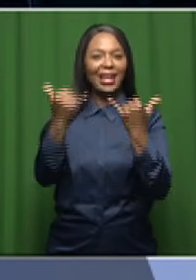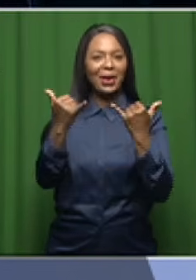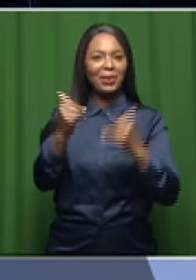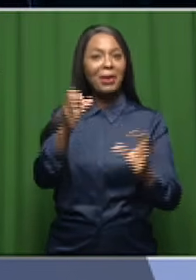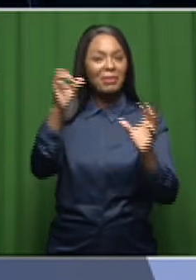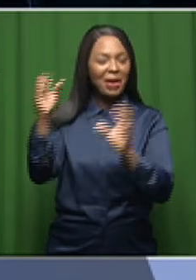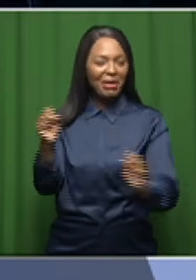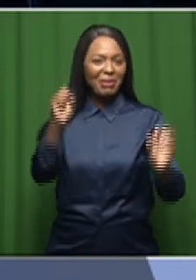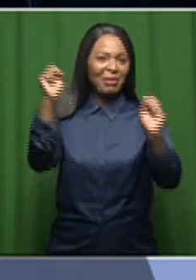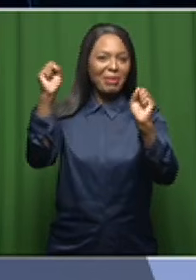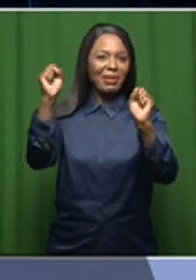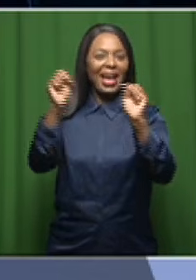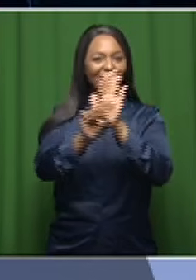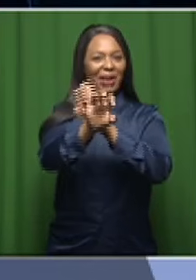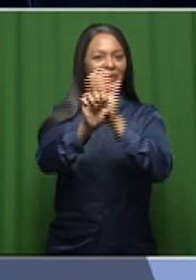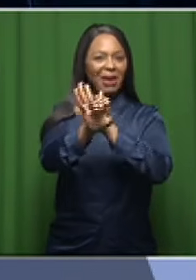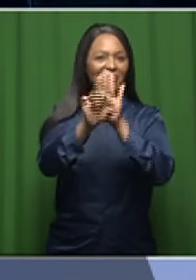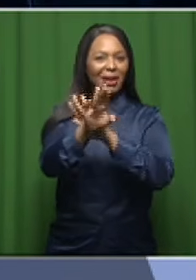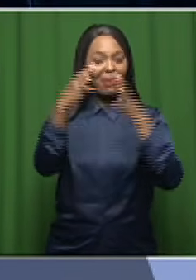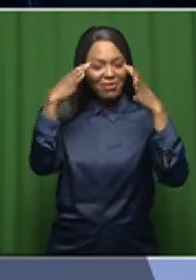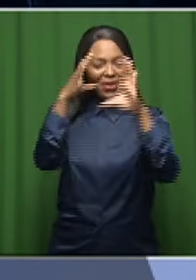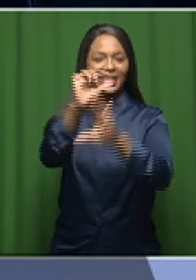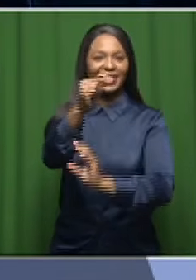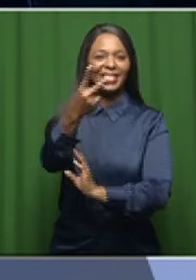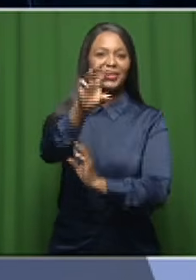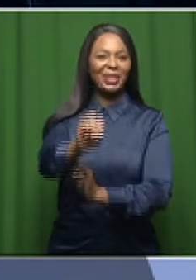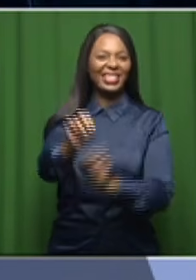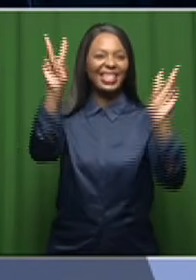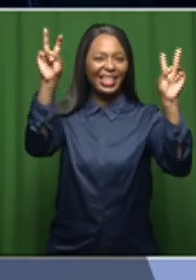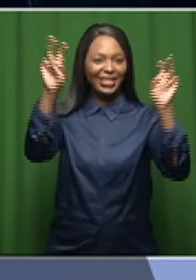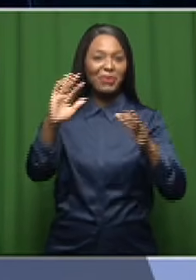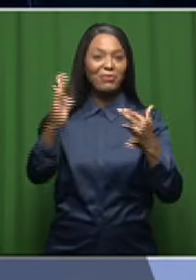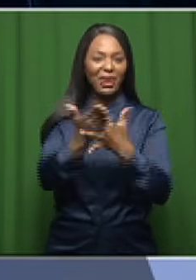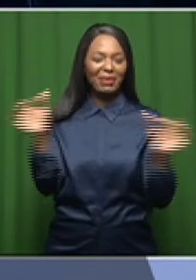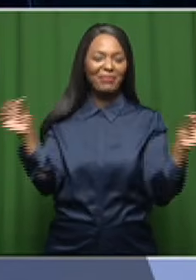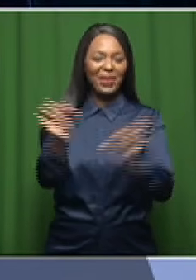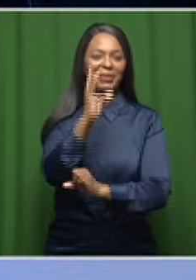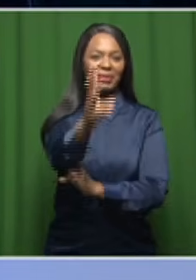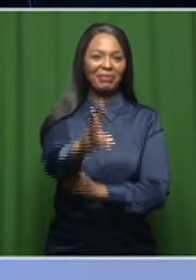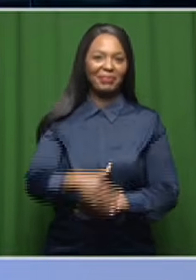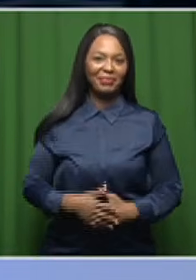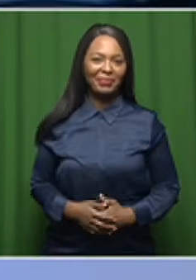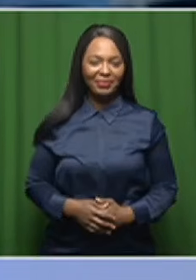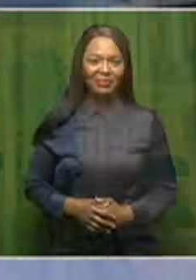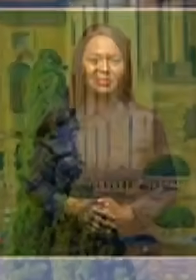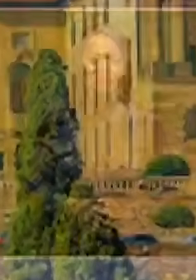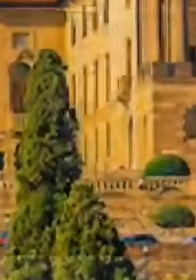on our special focus on G20 matters. We're going to see you after the break for more news. Stay with us.